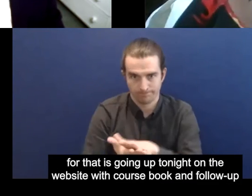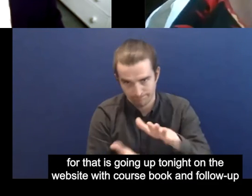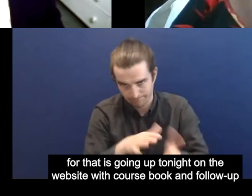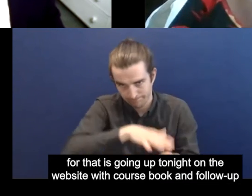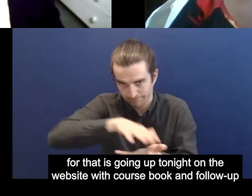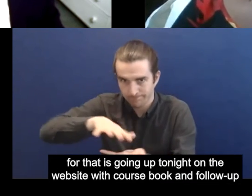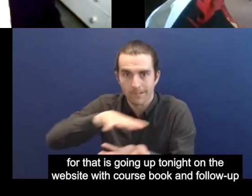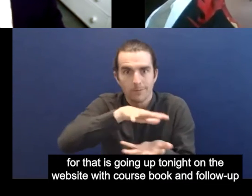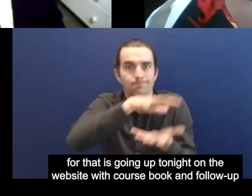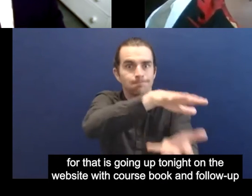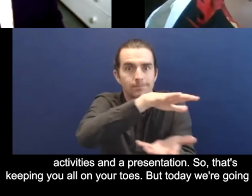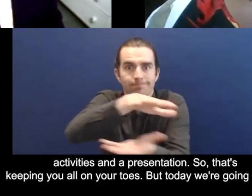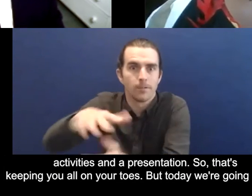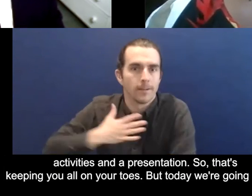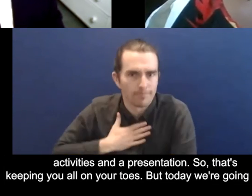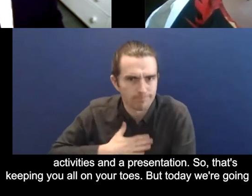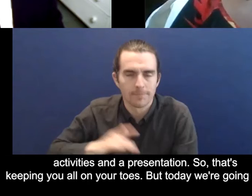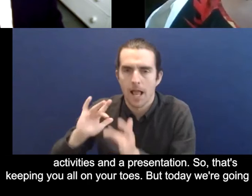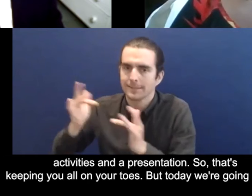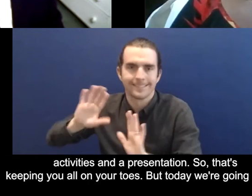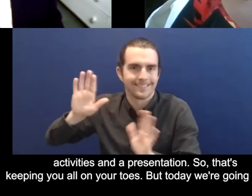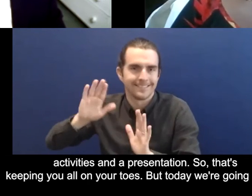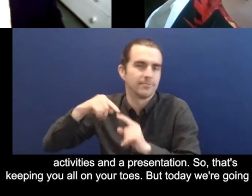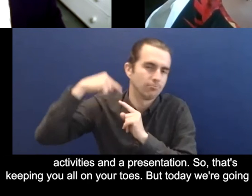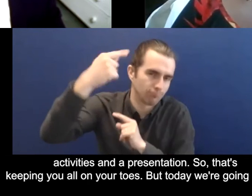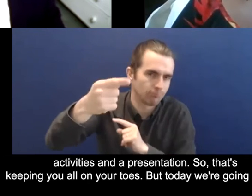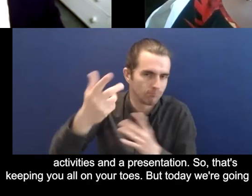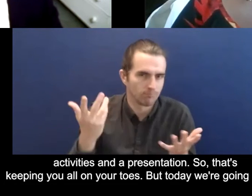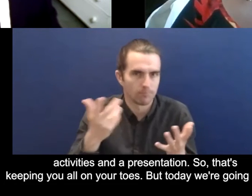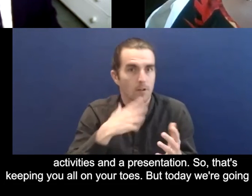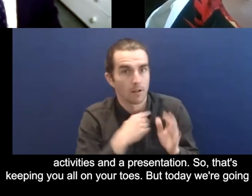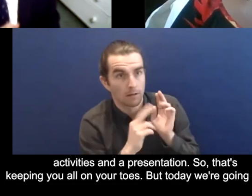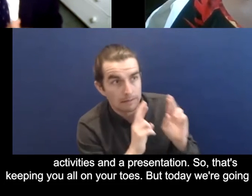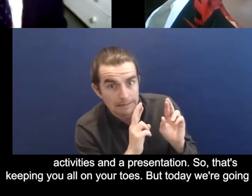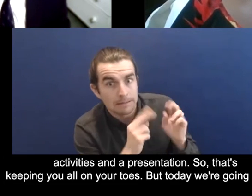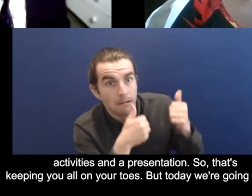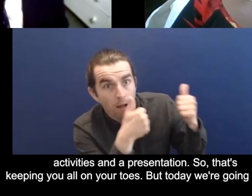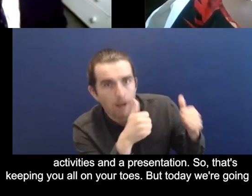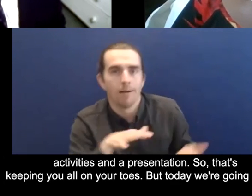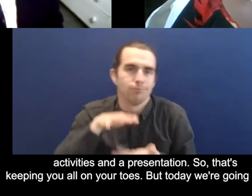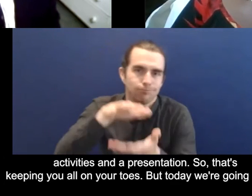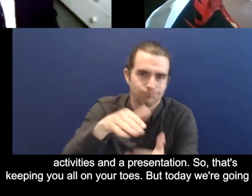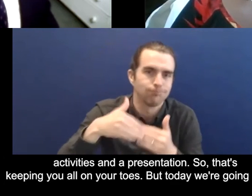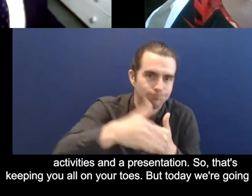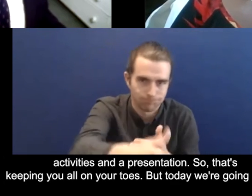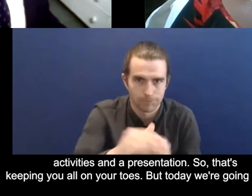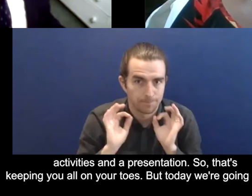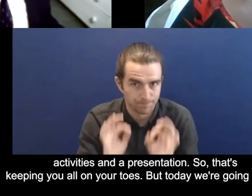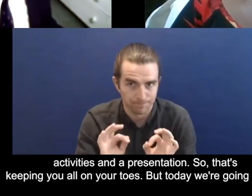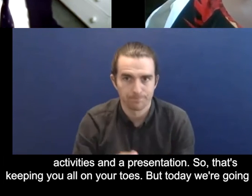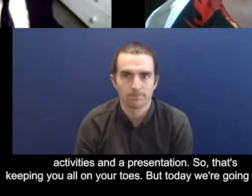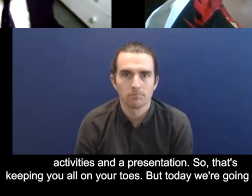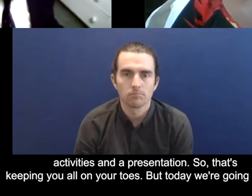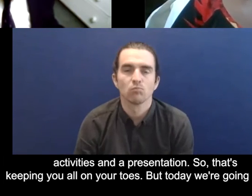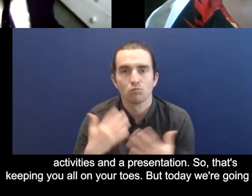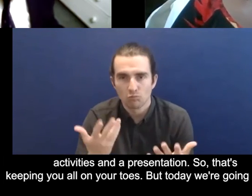with a course book and follow-up activities and a presentation. So that's keeping you all on your toes. But today we're going